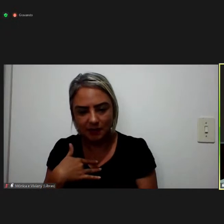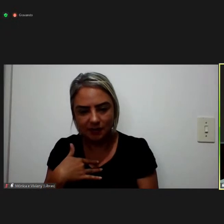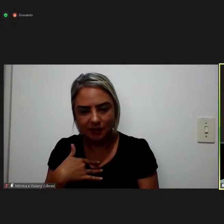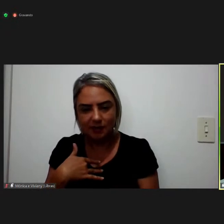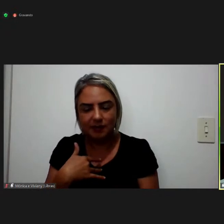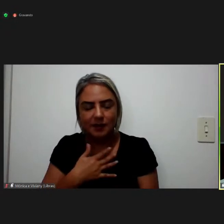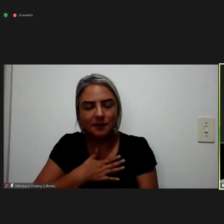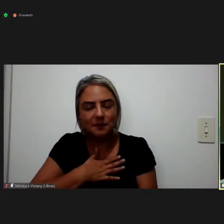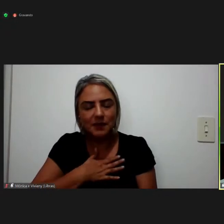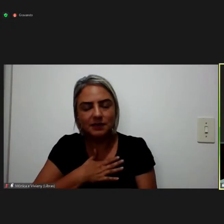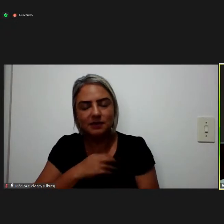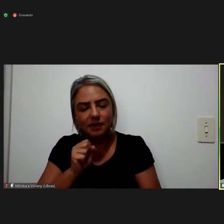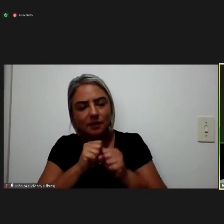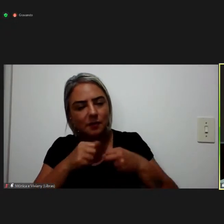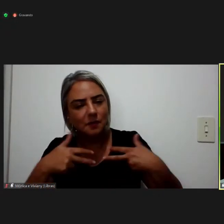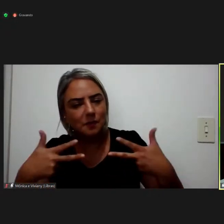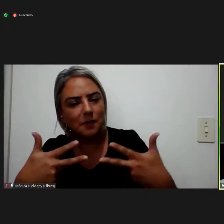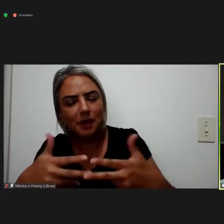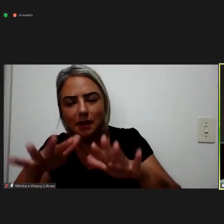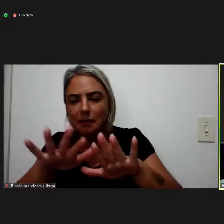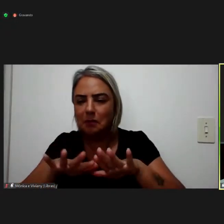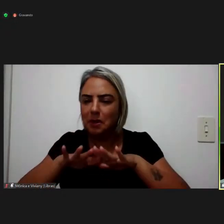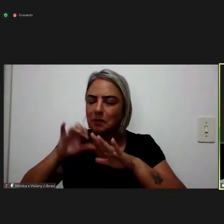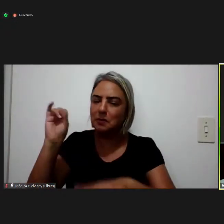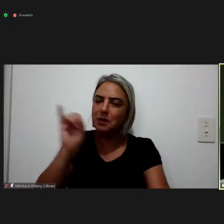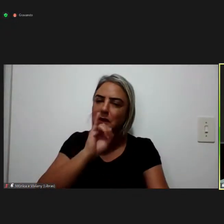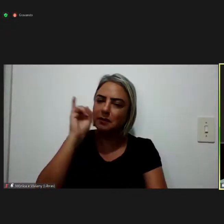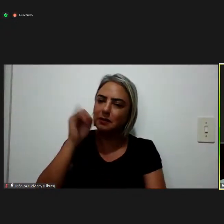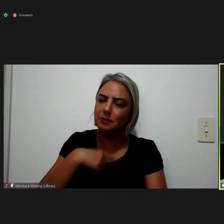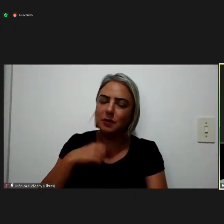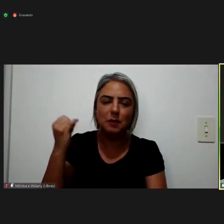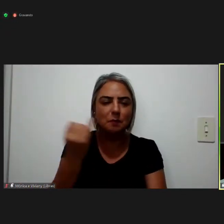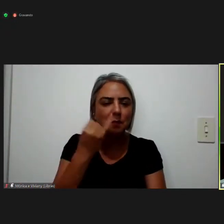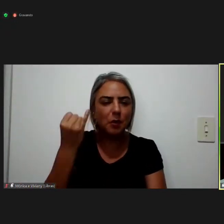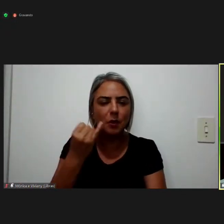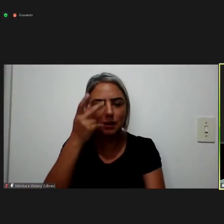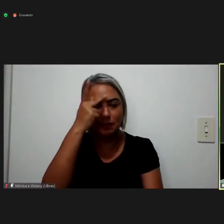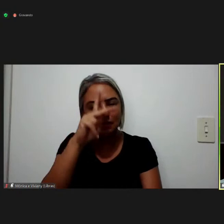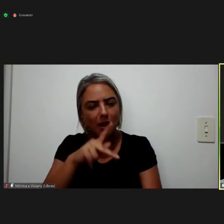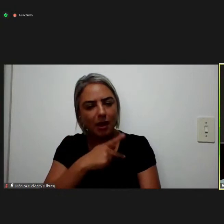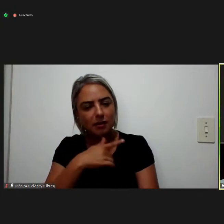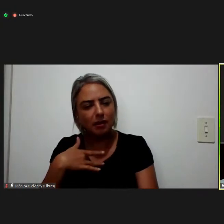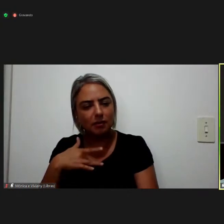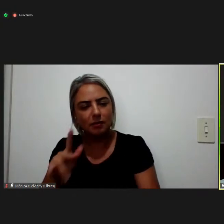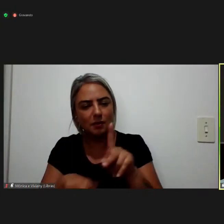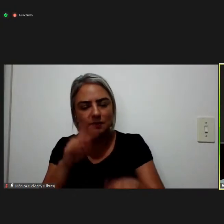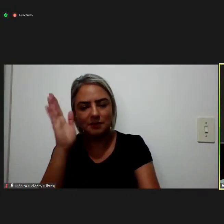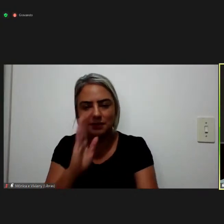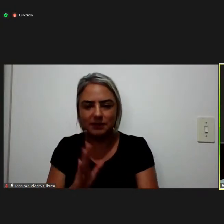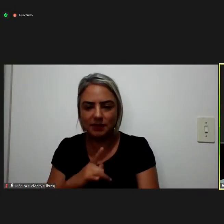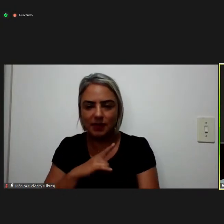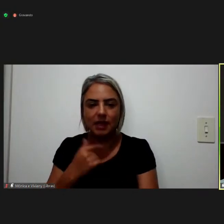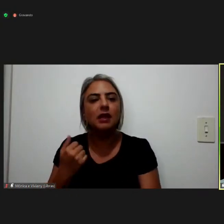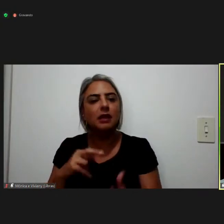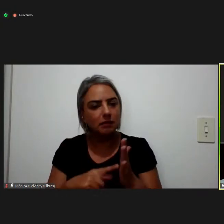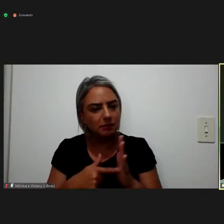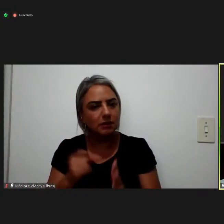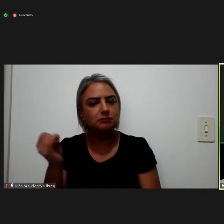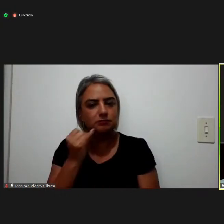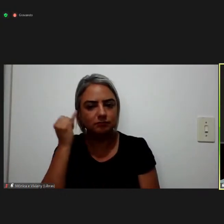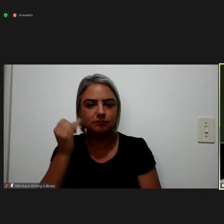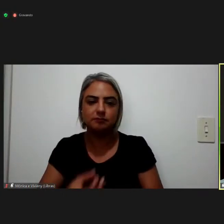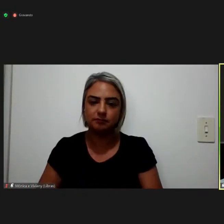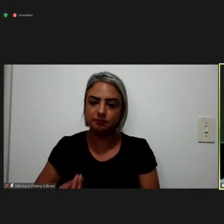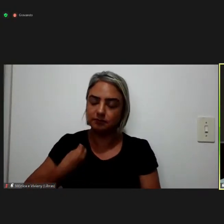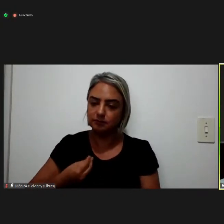Health. It is a pleasure to participate in an event that is very important like this one for the Brazilian nutrition, and